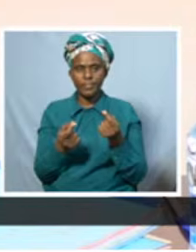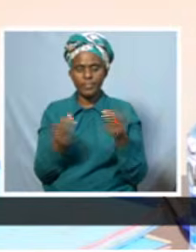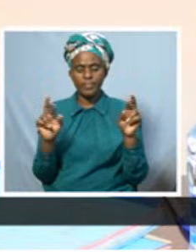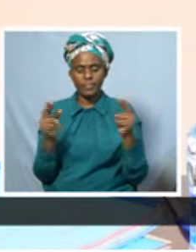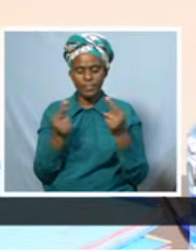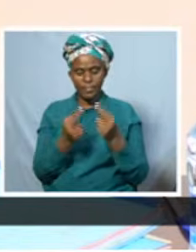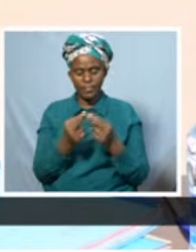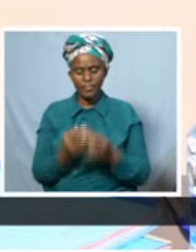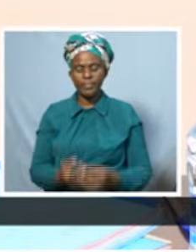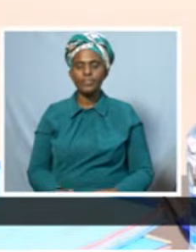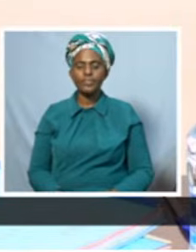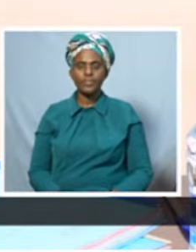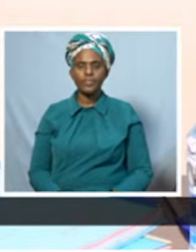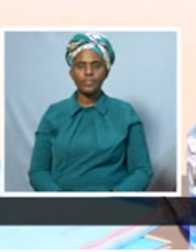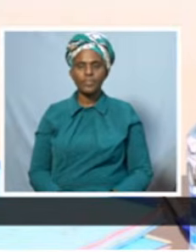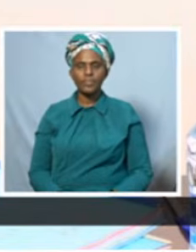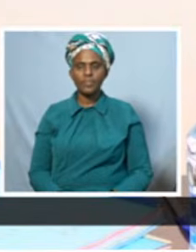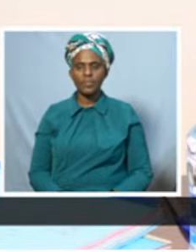reconciliation.